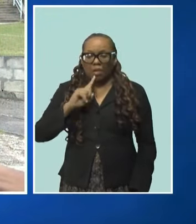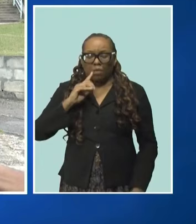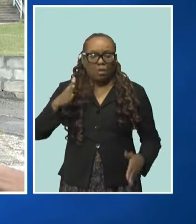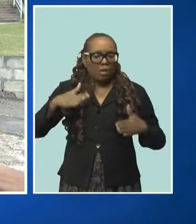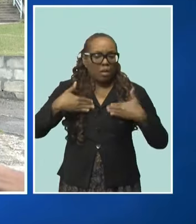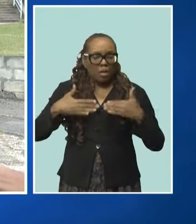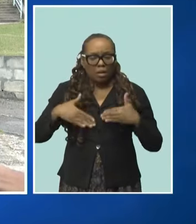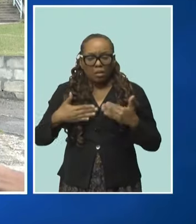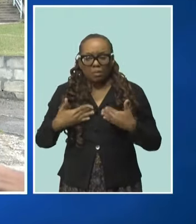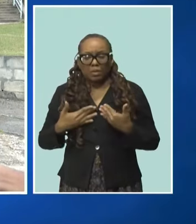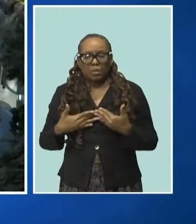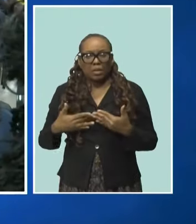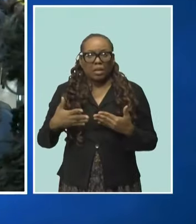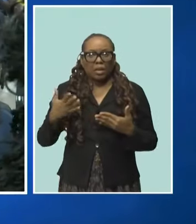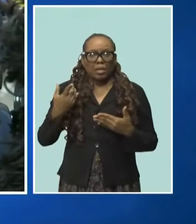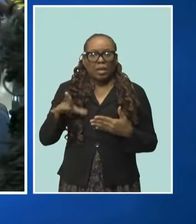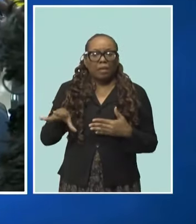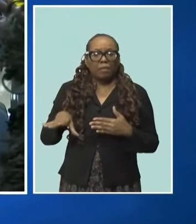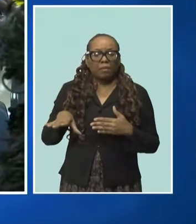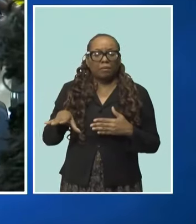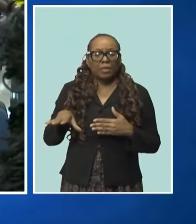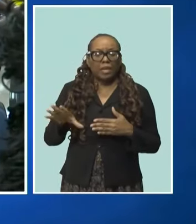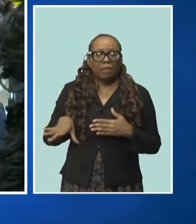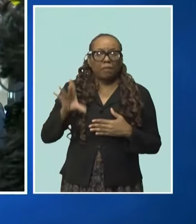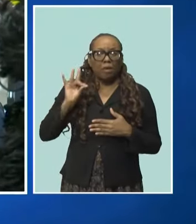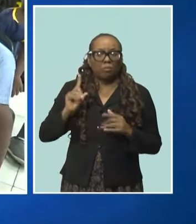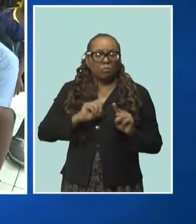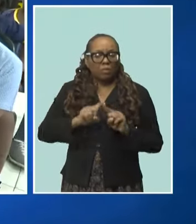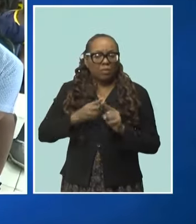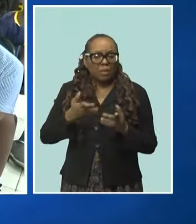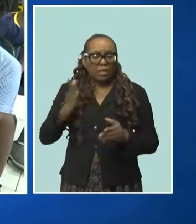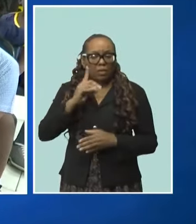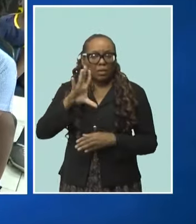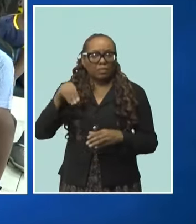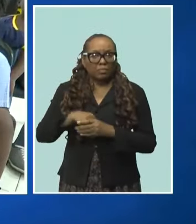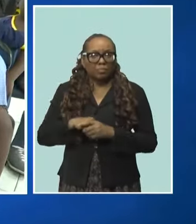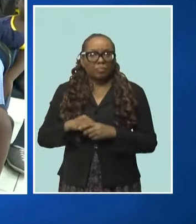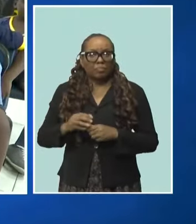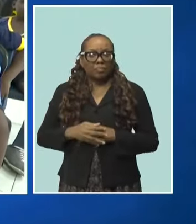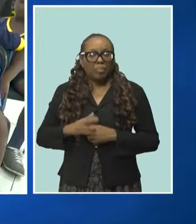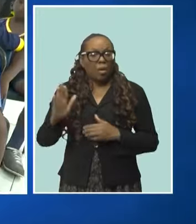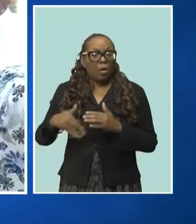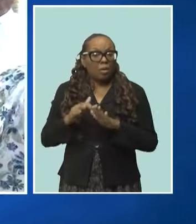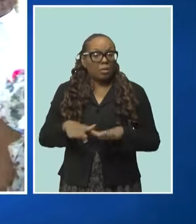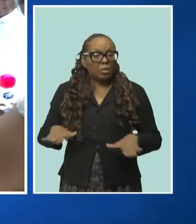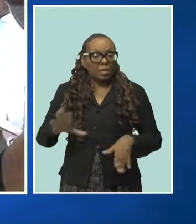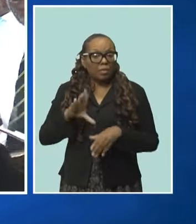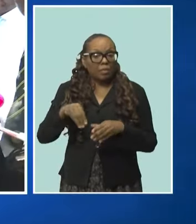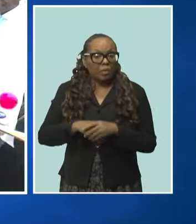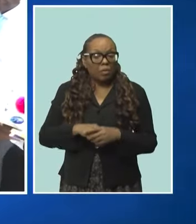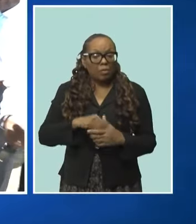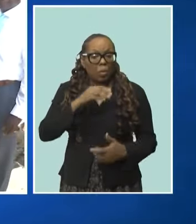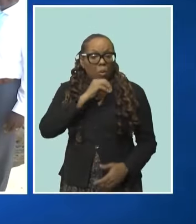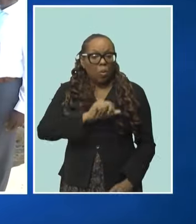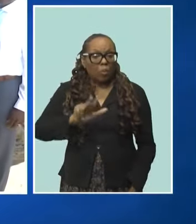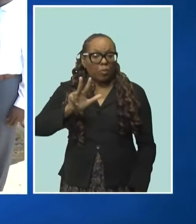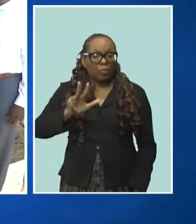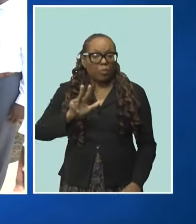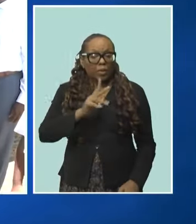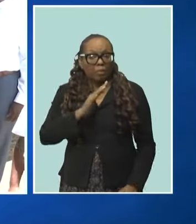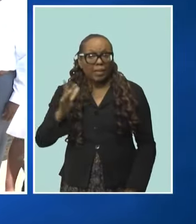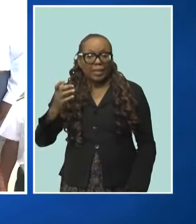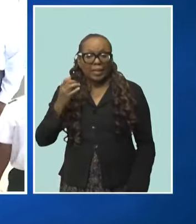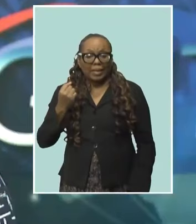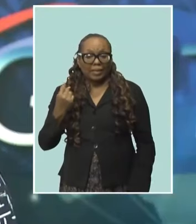market for the produce. The students engaged with the project are between 3 and 11 years old. Trevor Thorpe, CBC